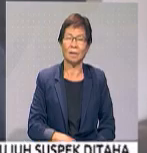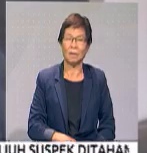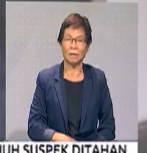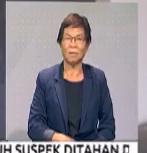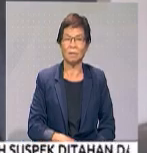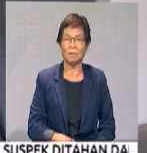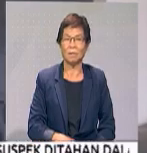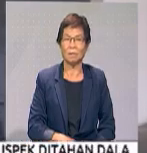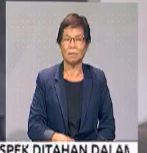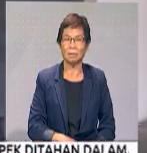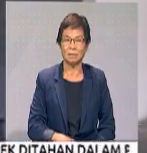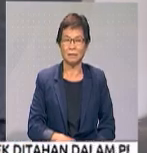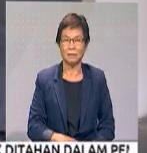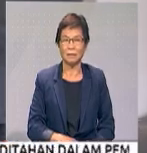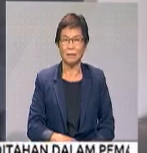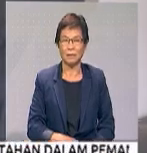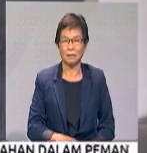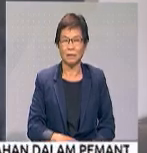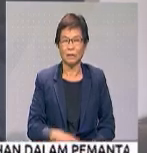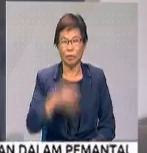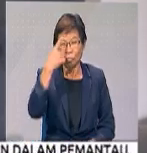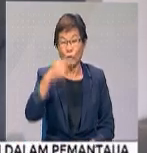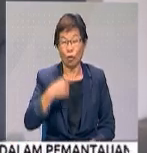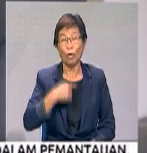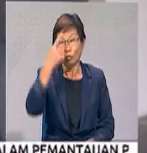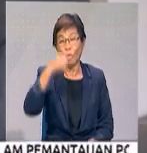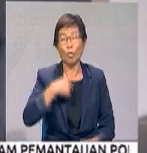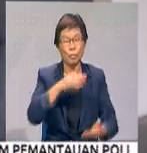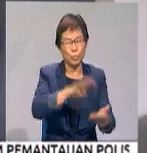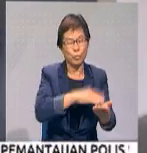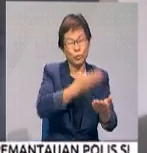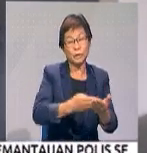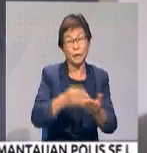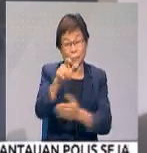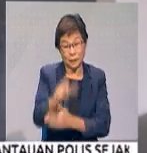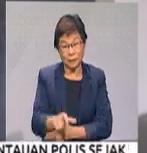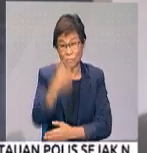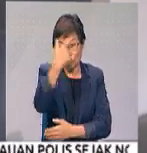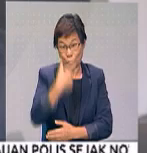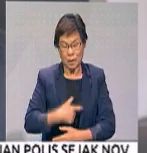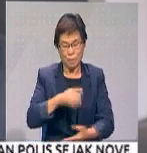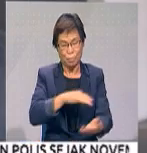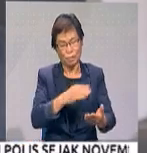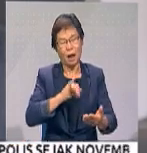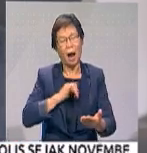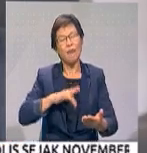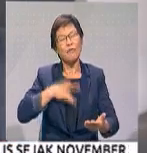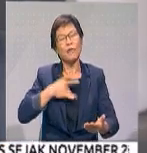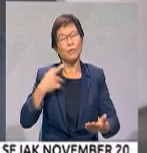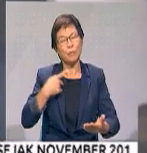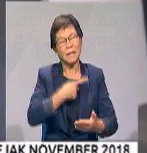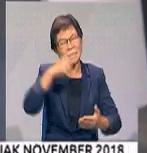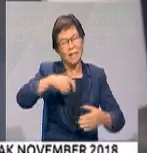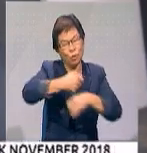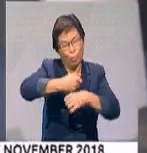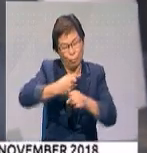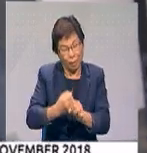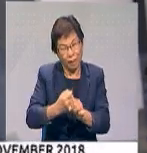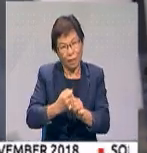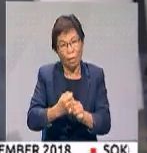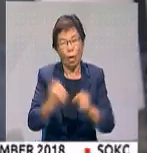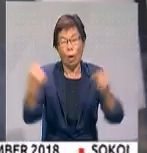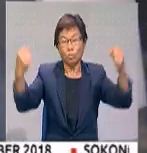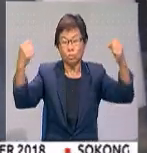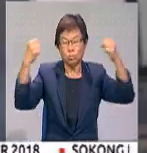mean all that, of course, but I don't know, from a music guy's perspective, I feel like we need to create, we need to